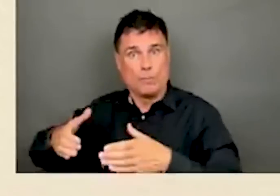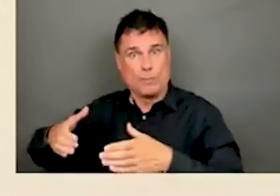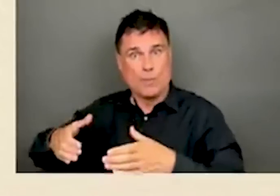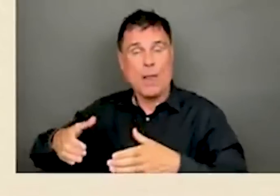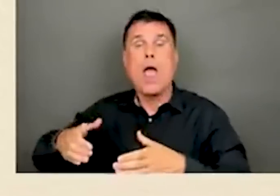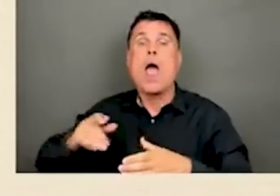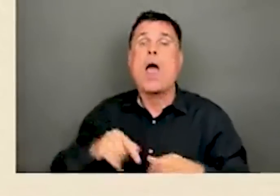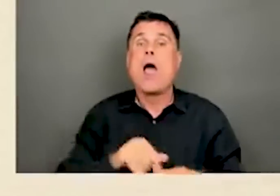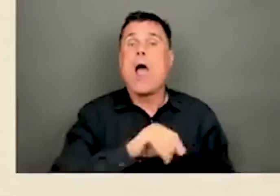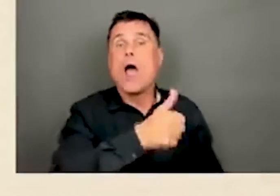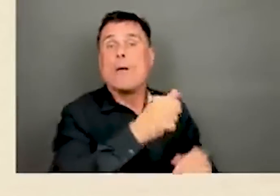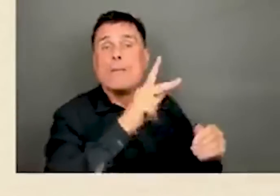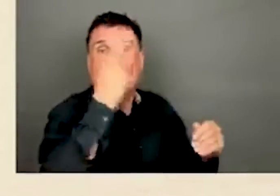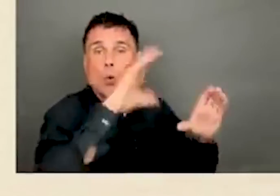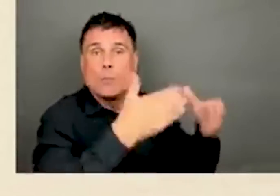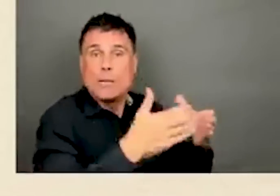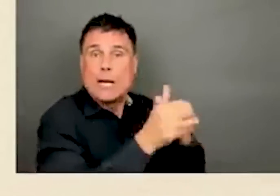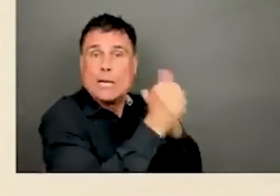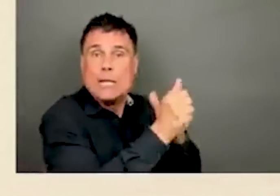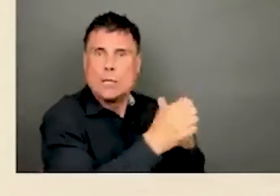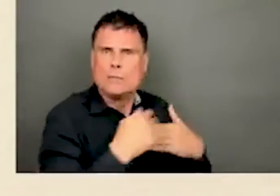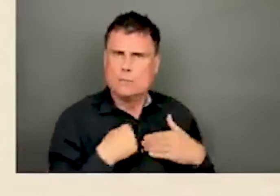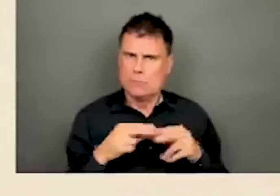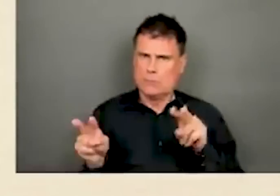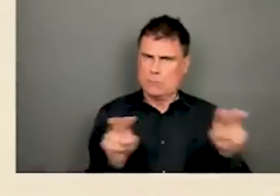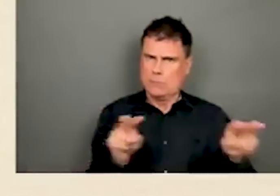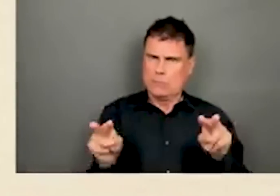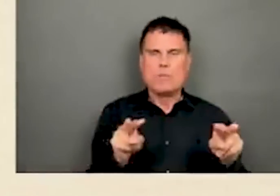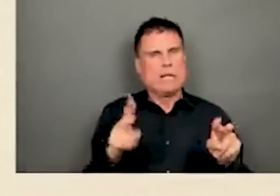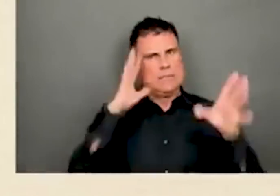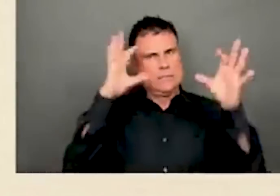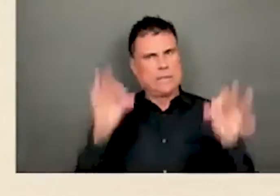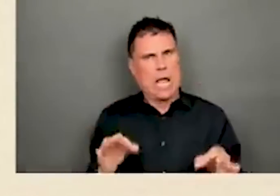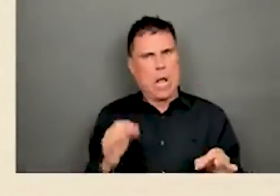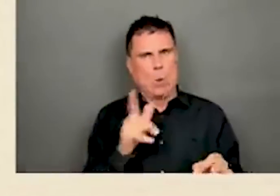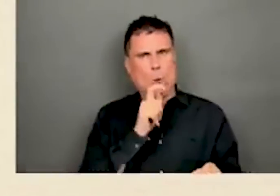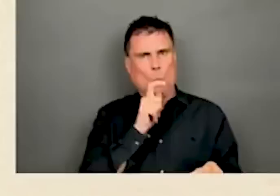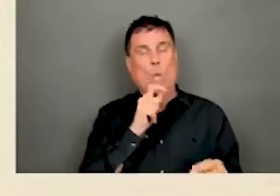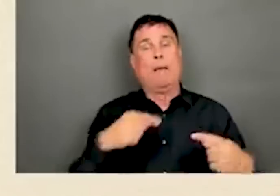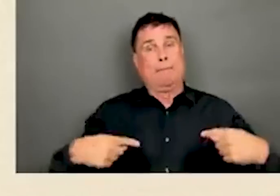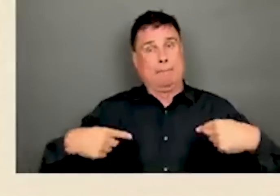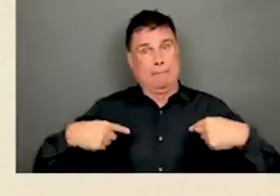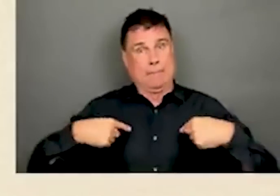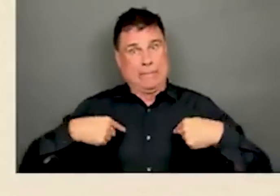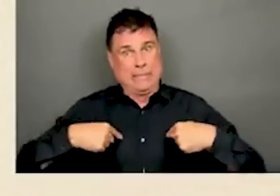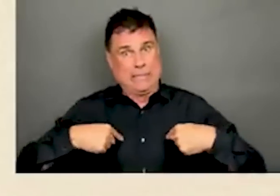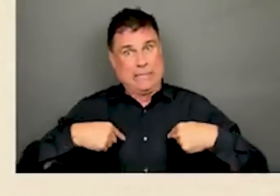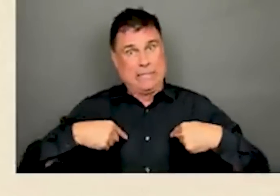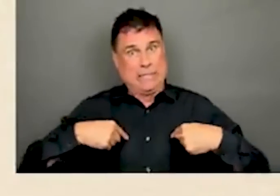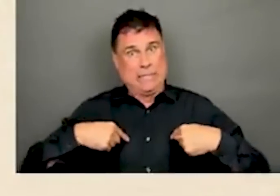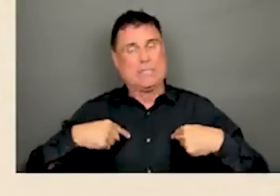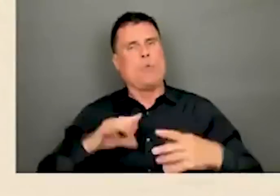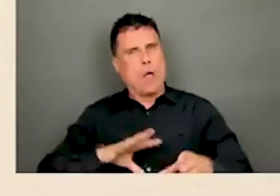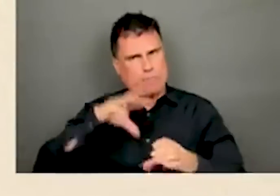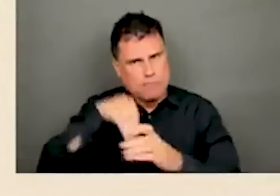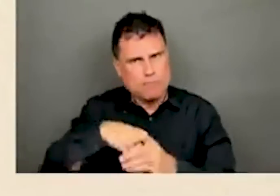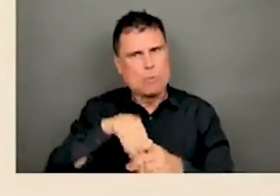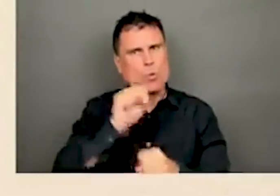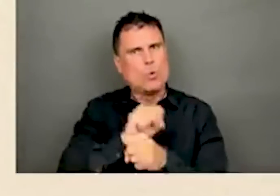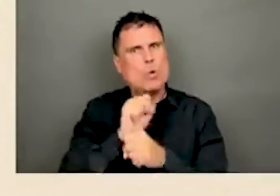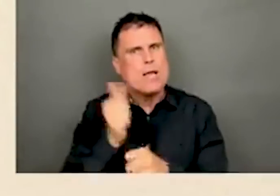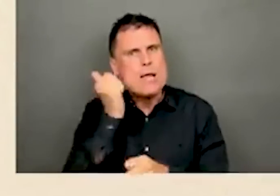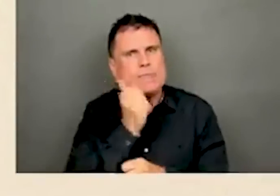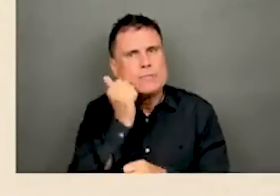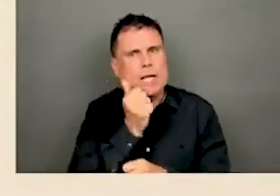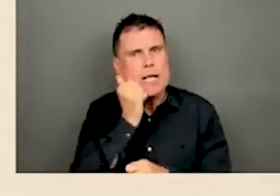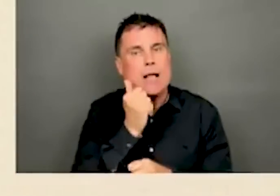decisions. For me, I'm anxious to get back to work tomorrow, particularly leading into the Council of the Federation meetings